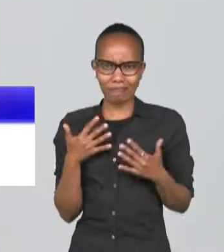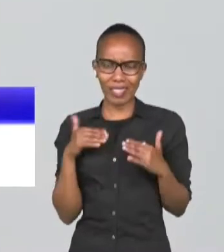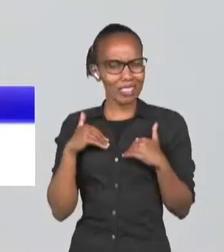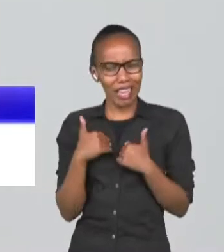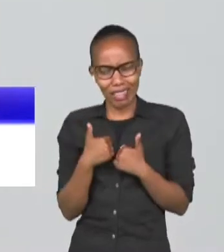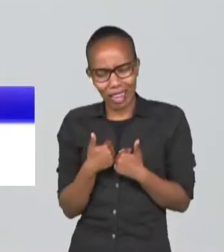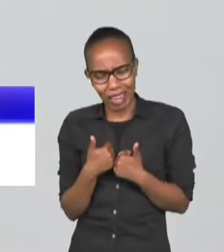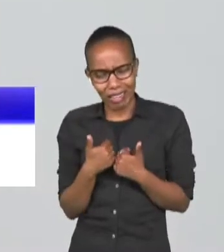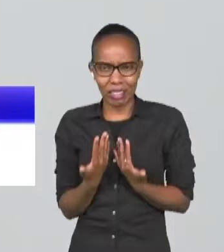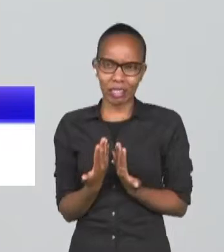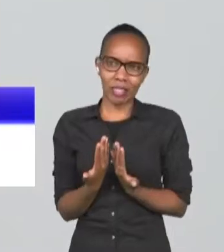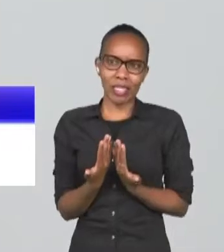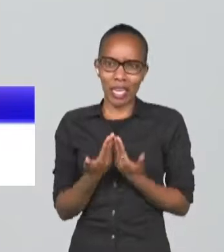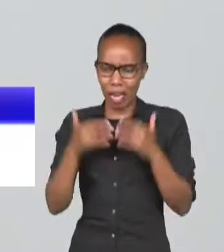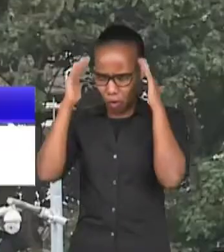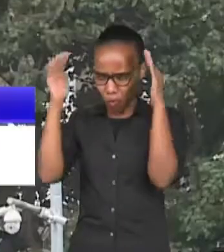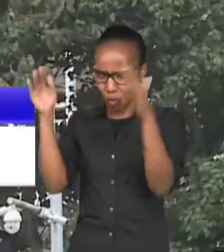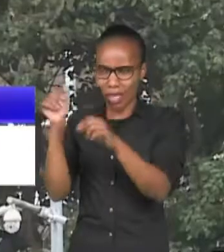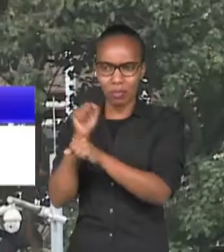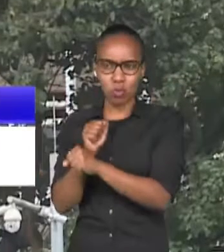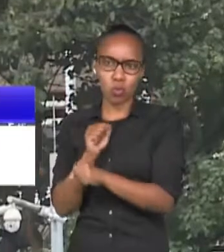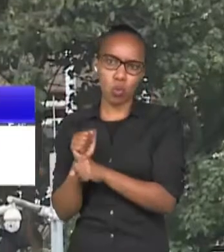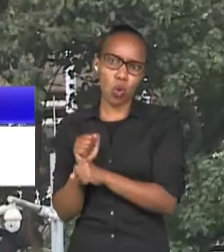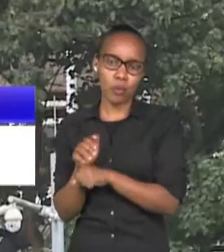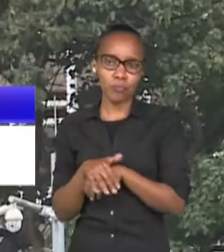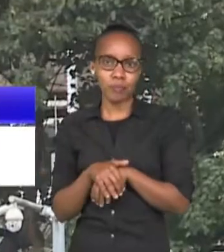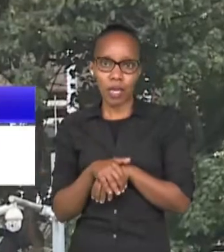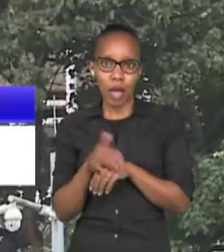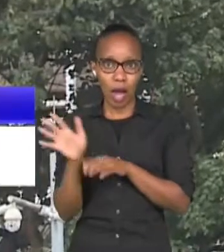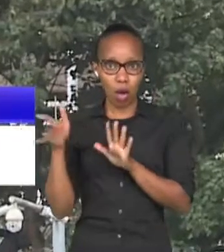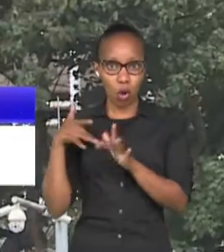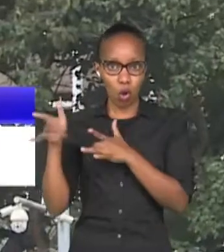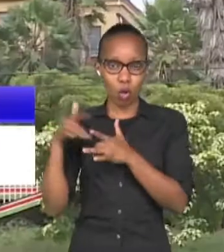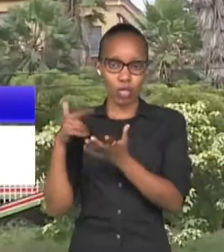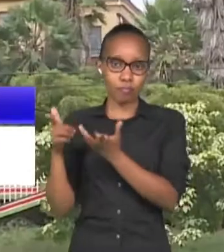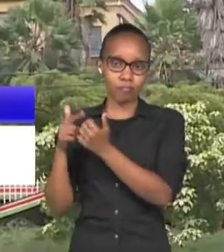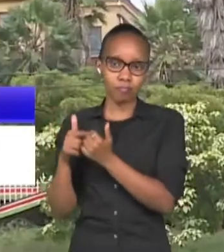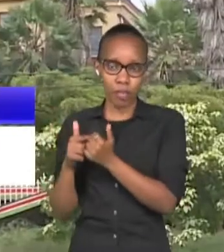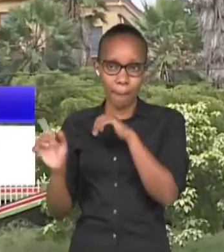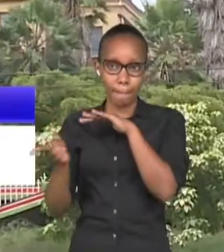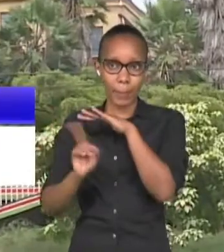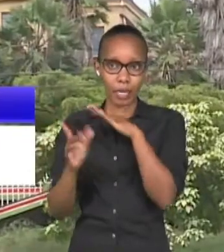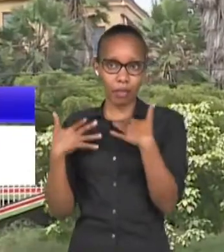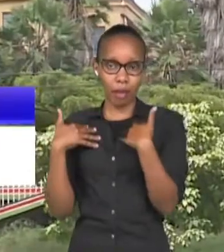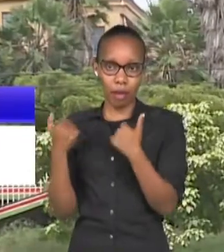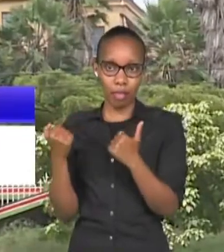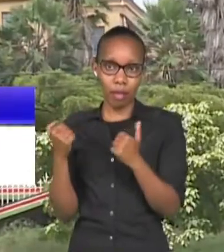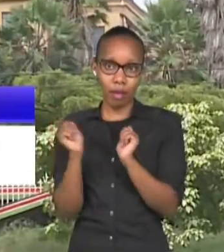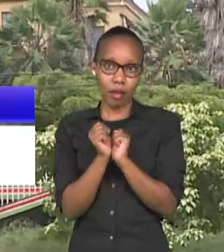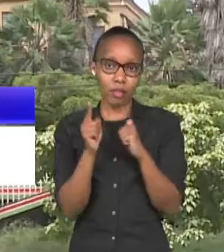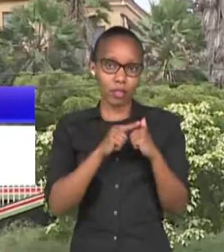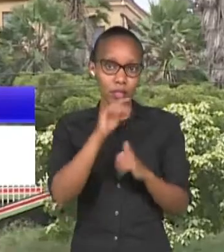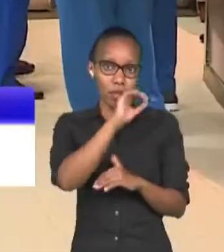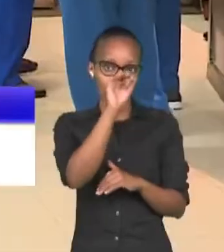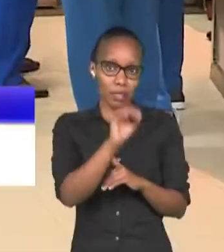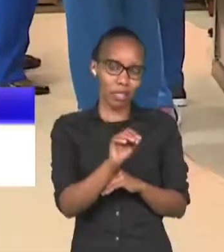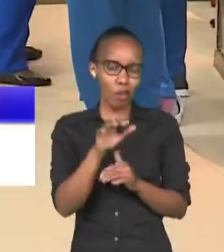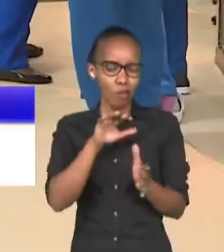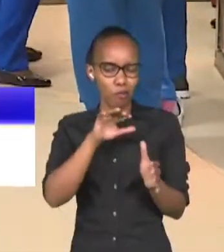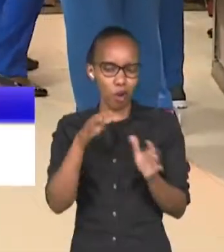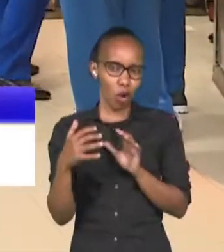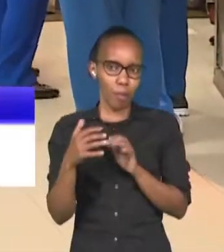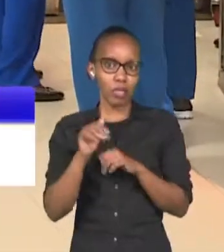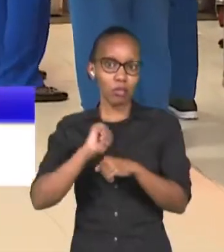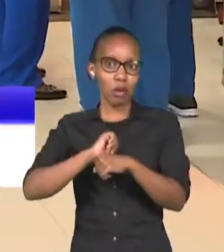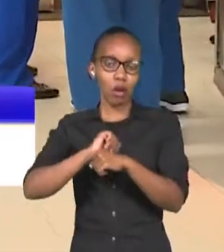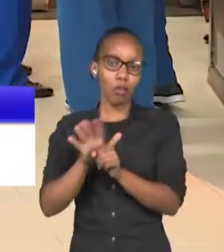tired and lack of concentration. According to statistics from the Ministry of Health, at least 16% of critically ill COVID patients